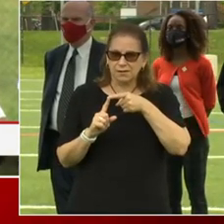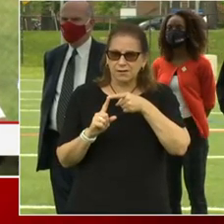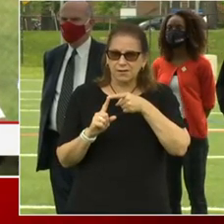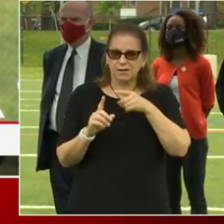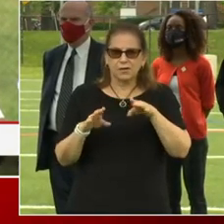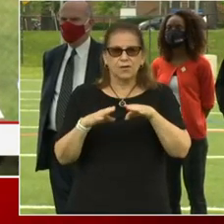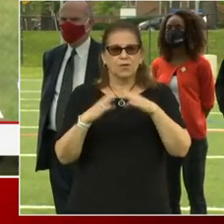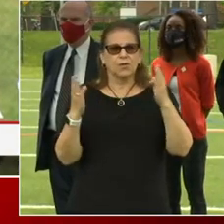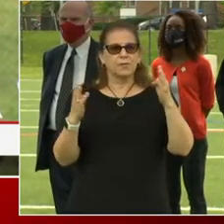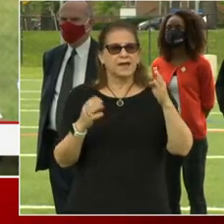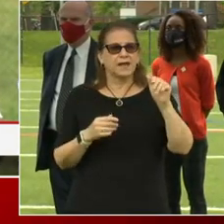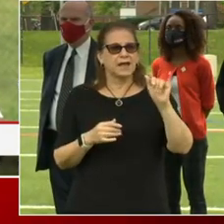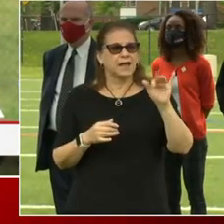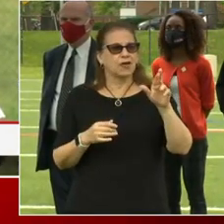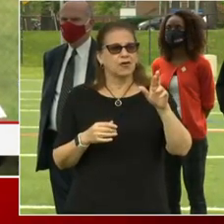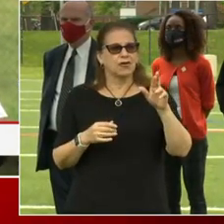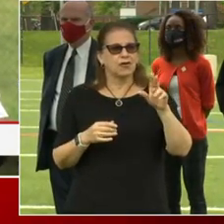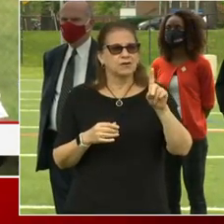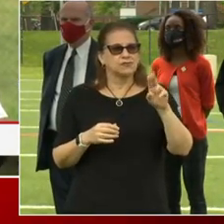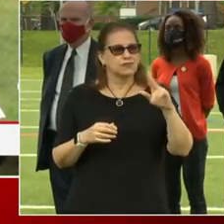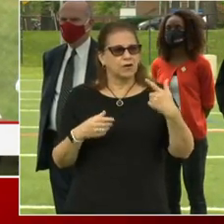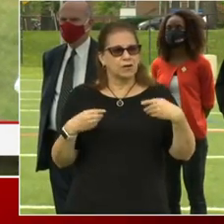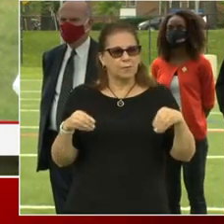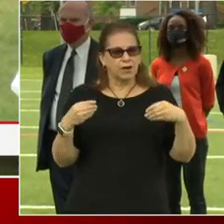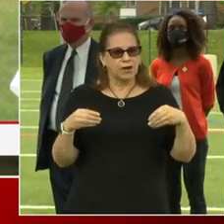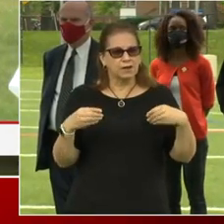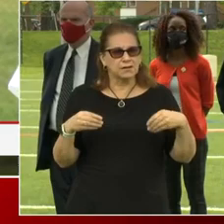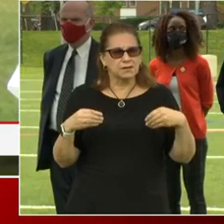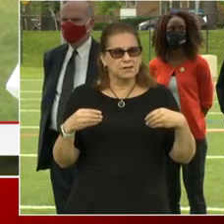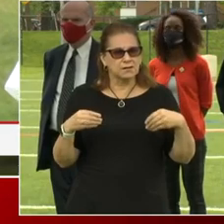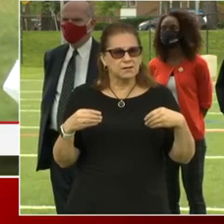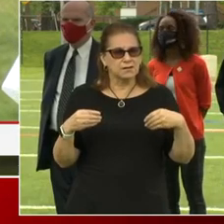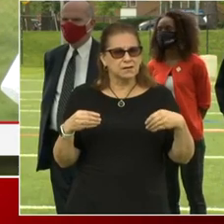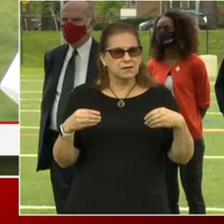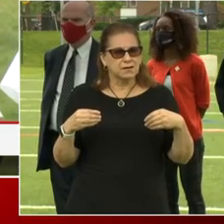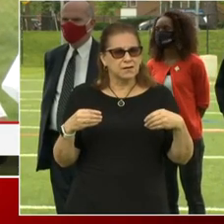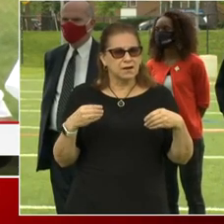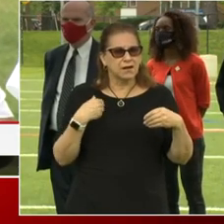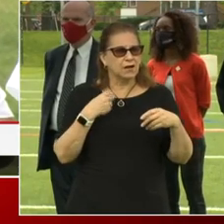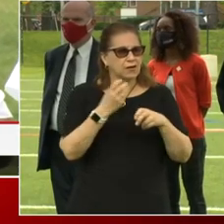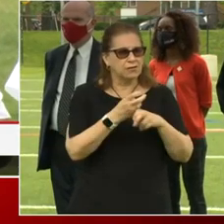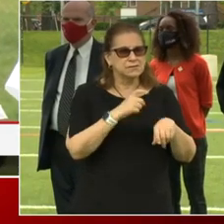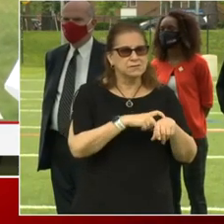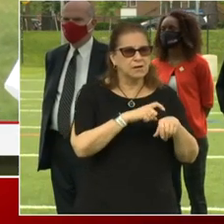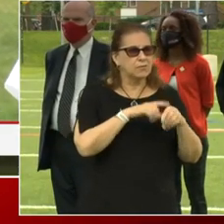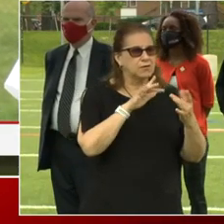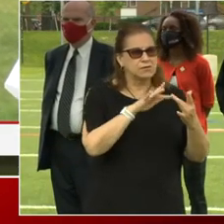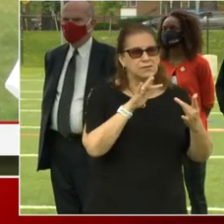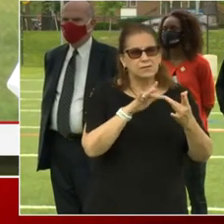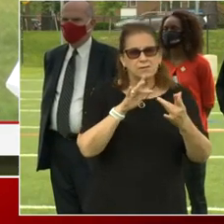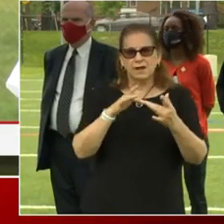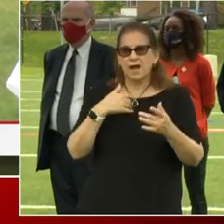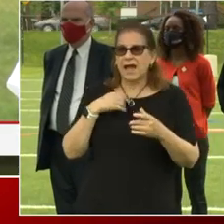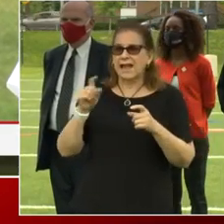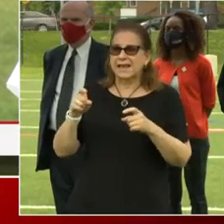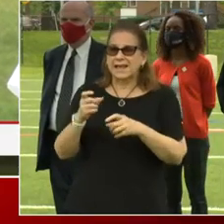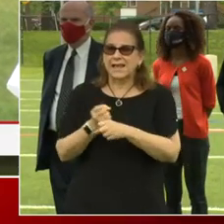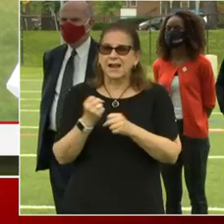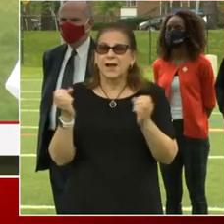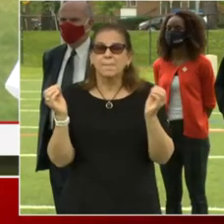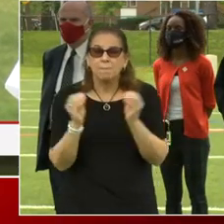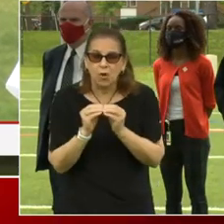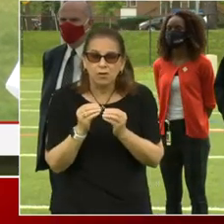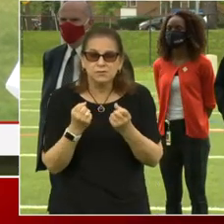markets. We can't get any help. Various agencies, I've reached out, I can't get the support I need. And